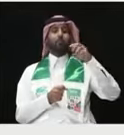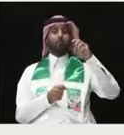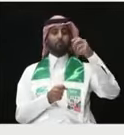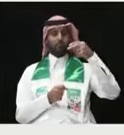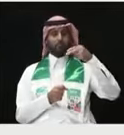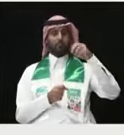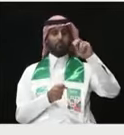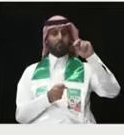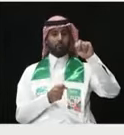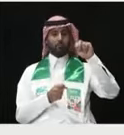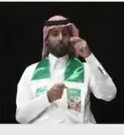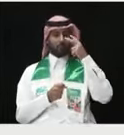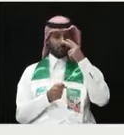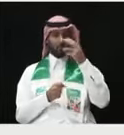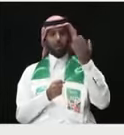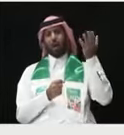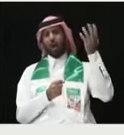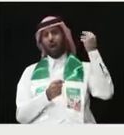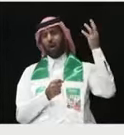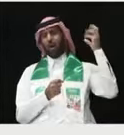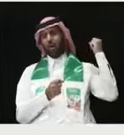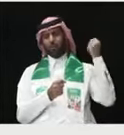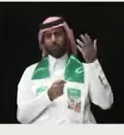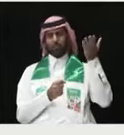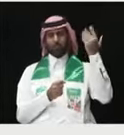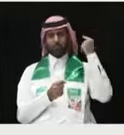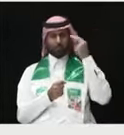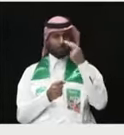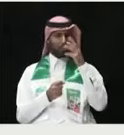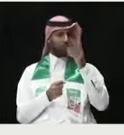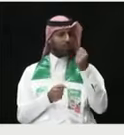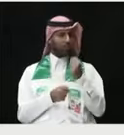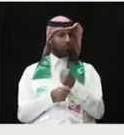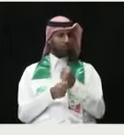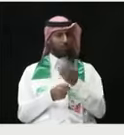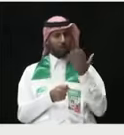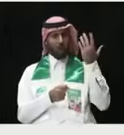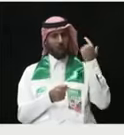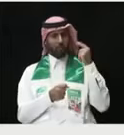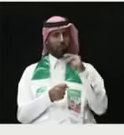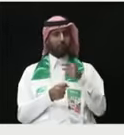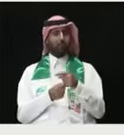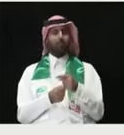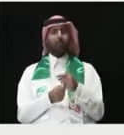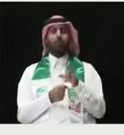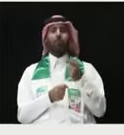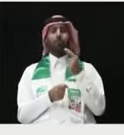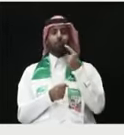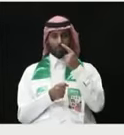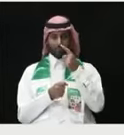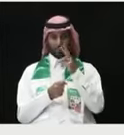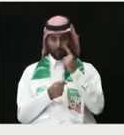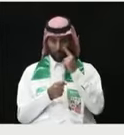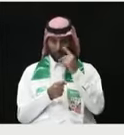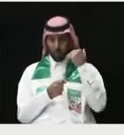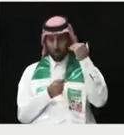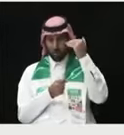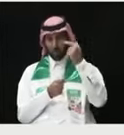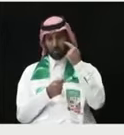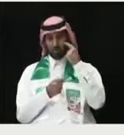night. I watched a TV documentary. Watched. not did watch. I